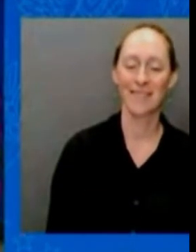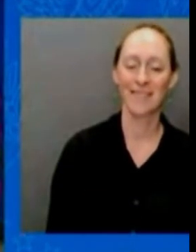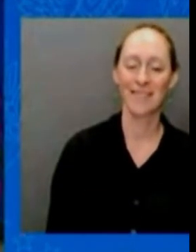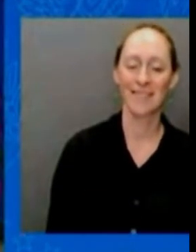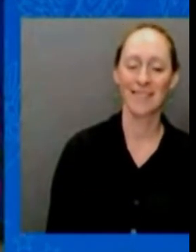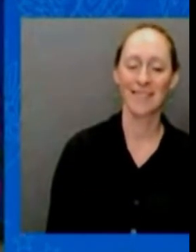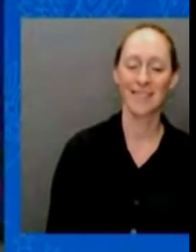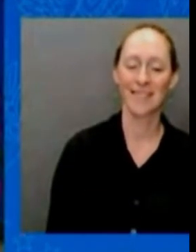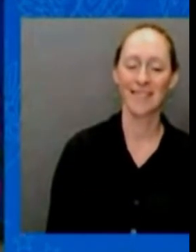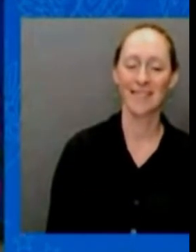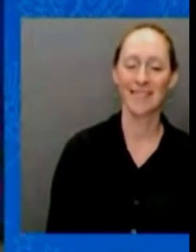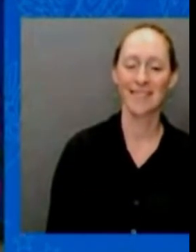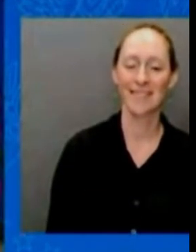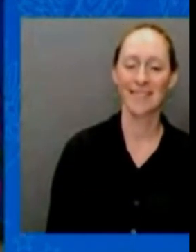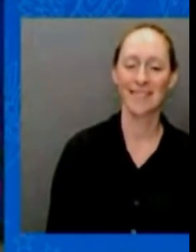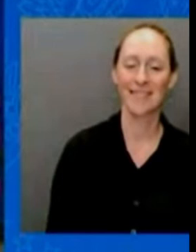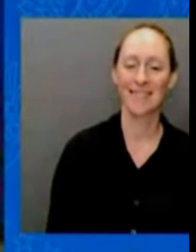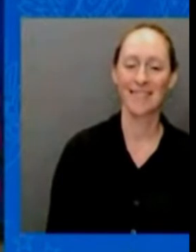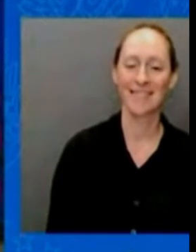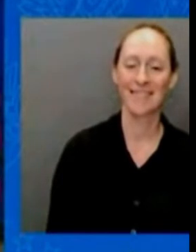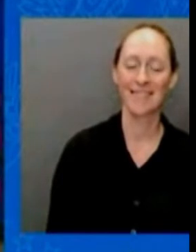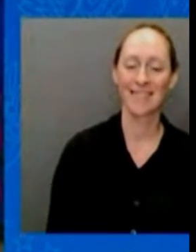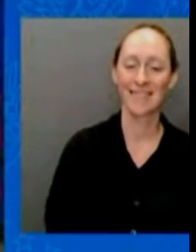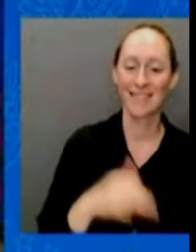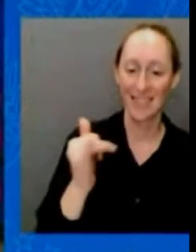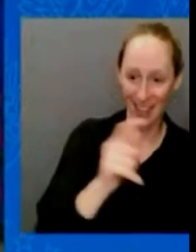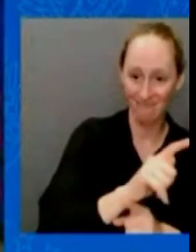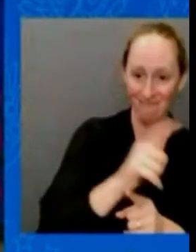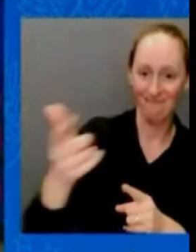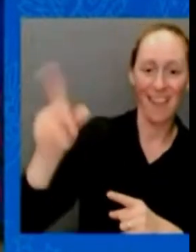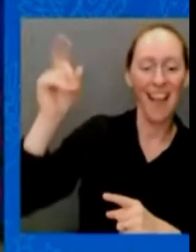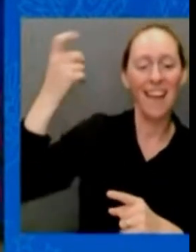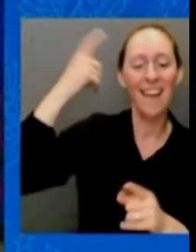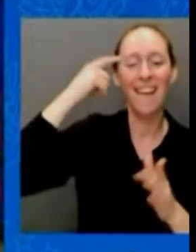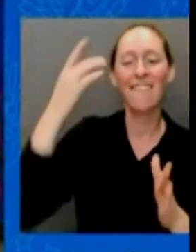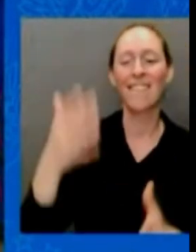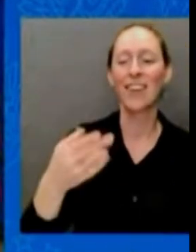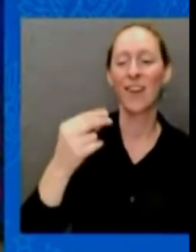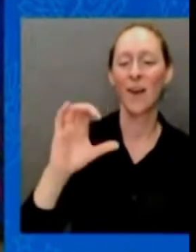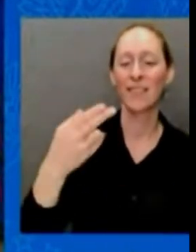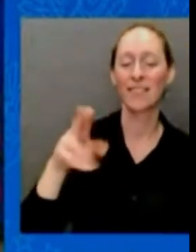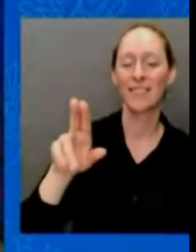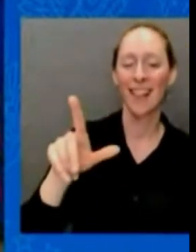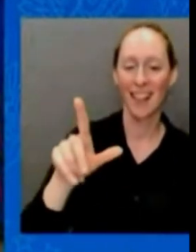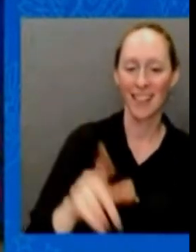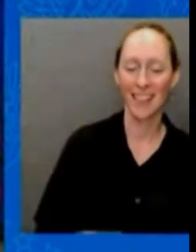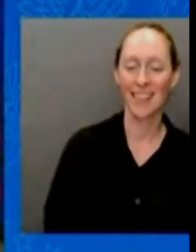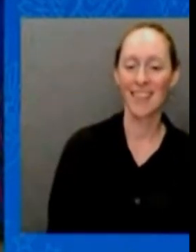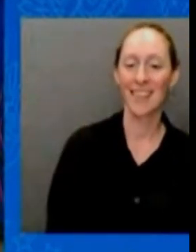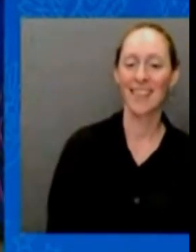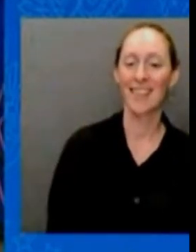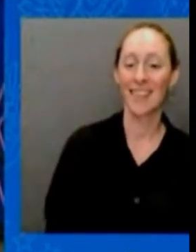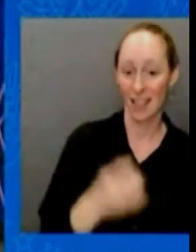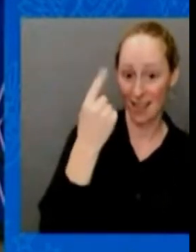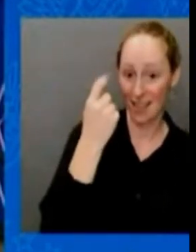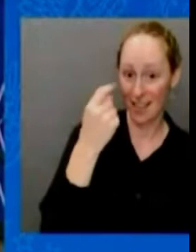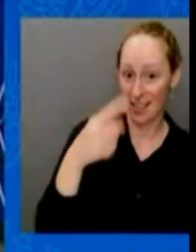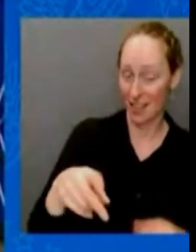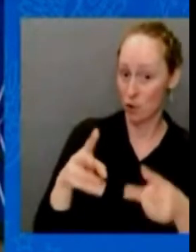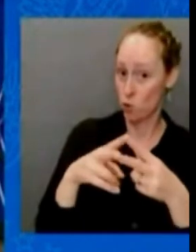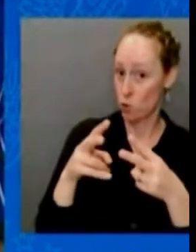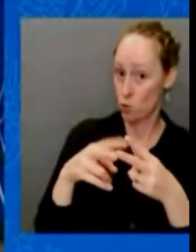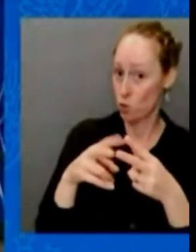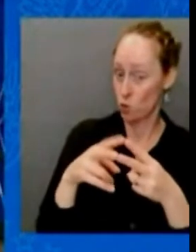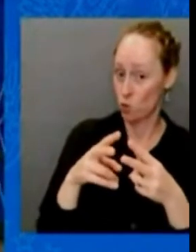Now I'd like to invite Governor Hochul to the podium because, you know, there was two pieces of this. There was an important piece of legislation passed in the United States